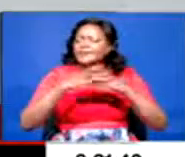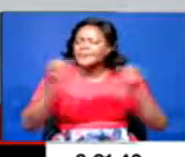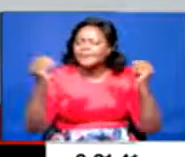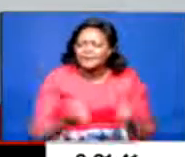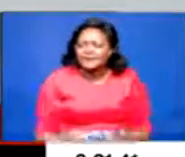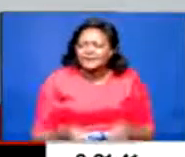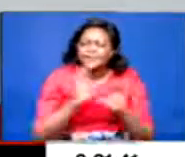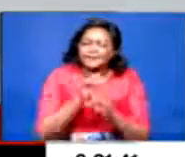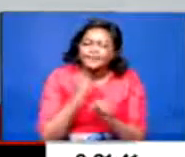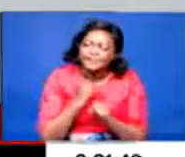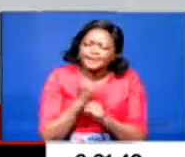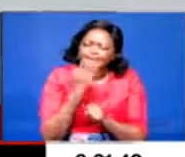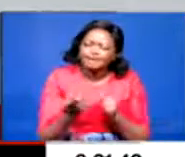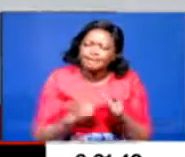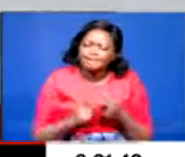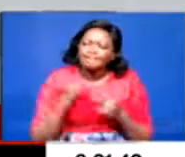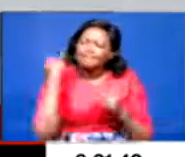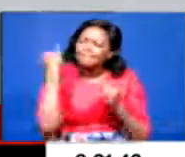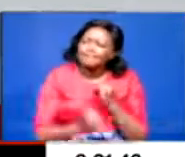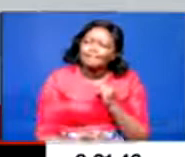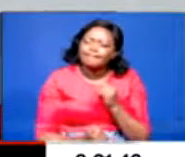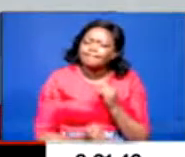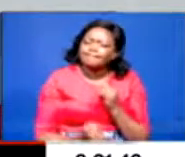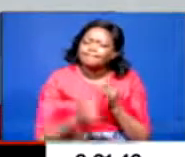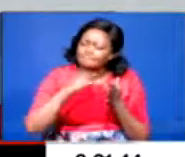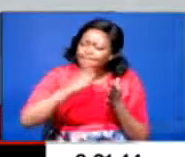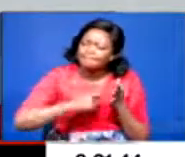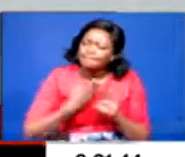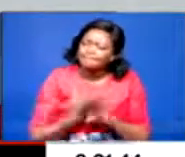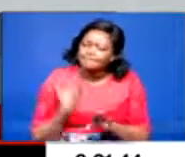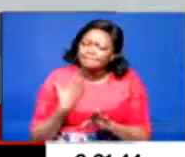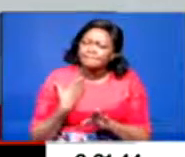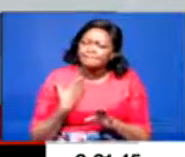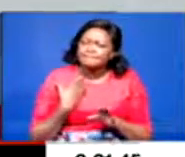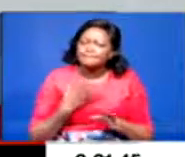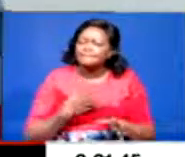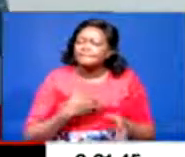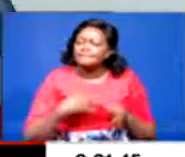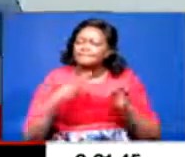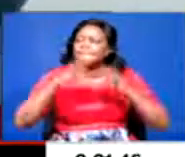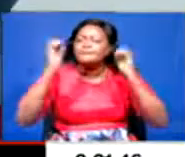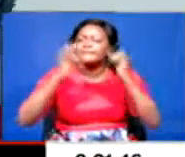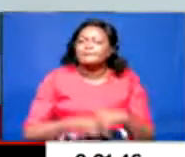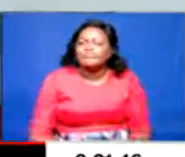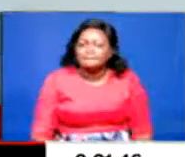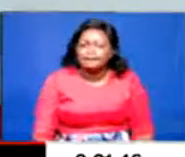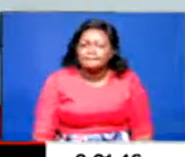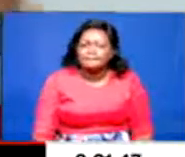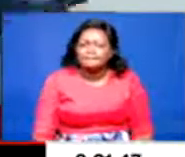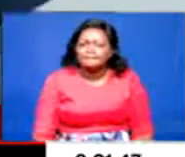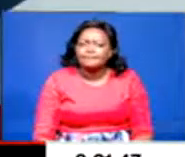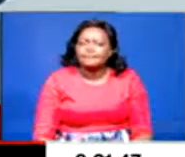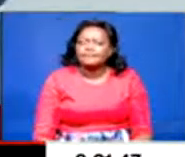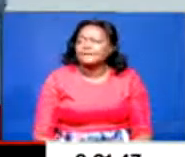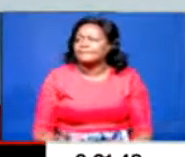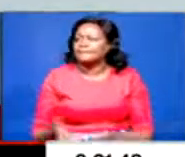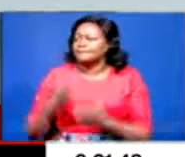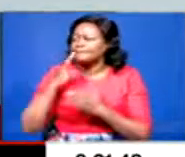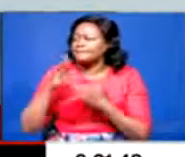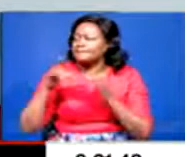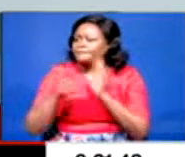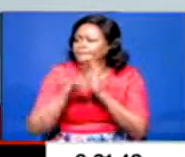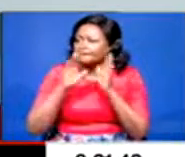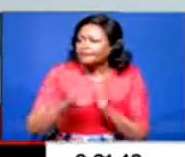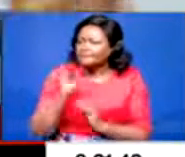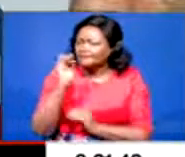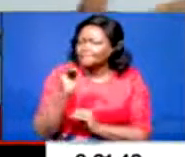then finalized, buttoned down before you guys are free to go. All right. Kiore, perhaps Wakili can also ask this,